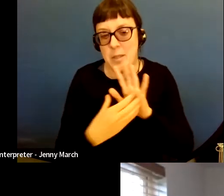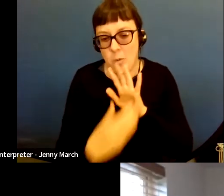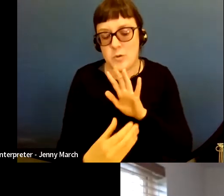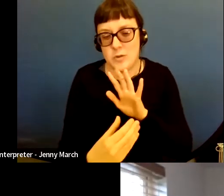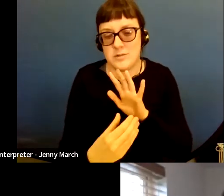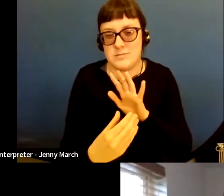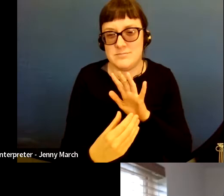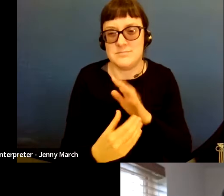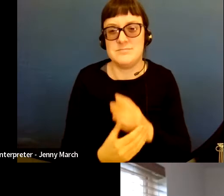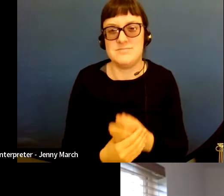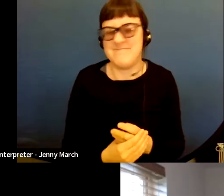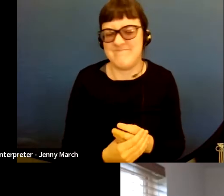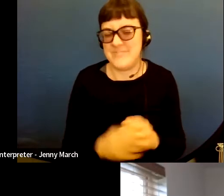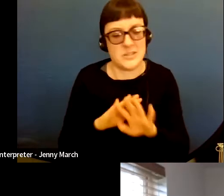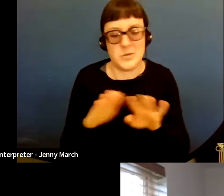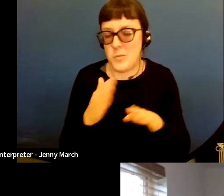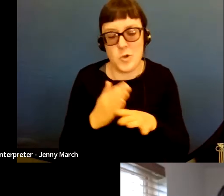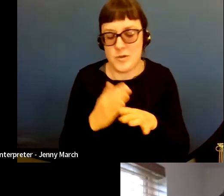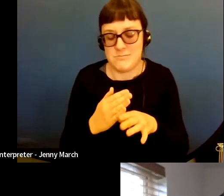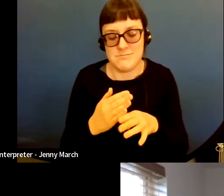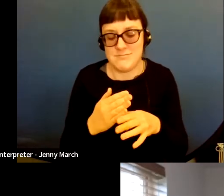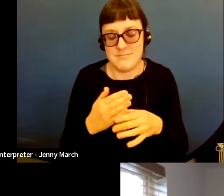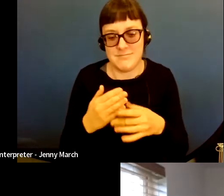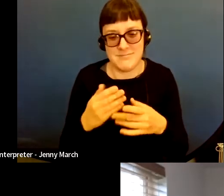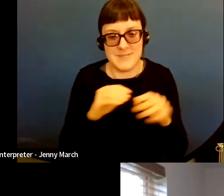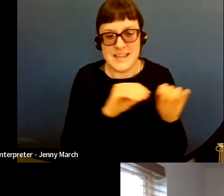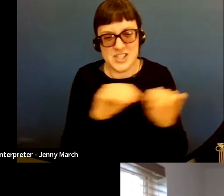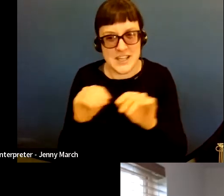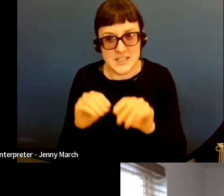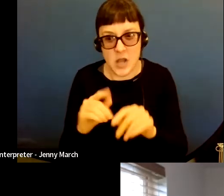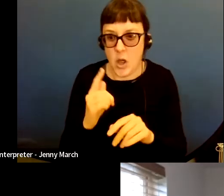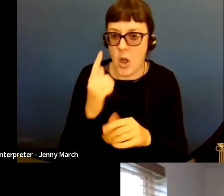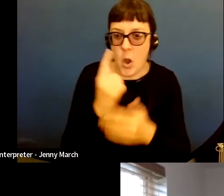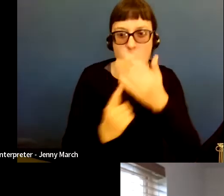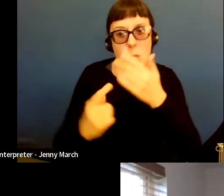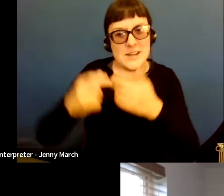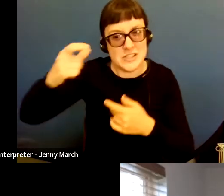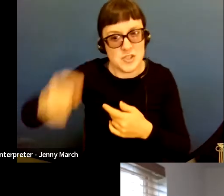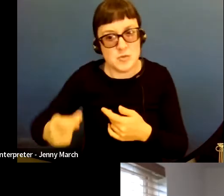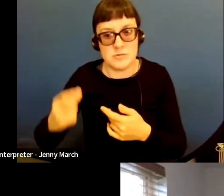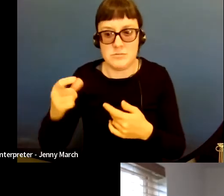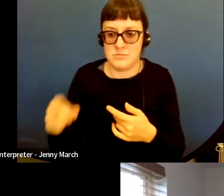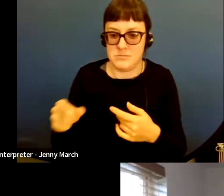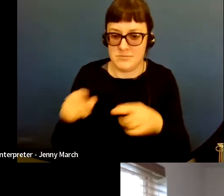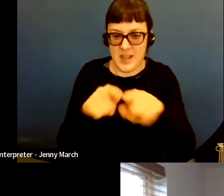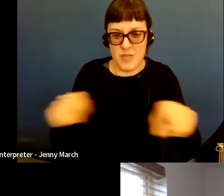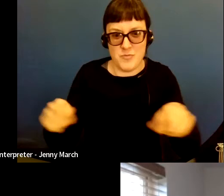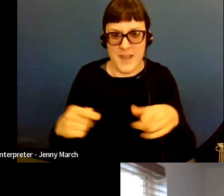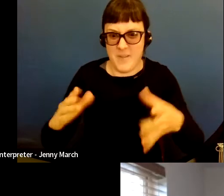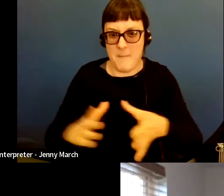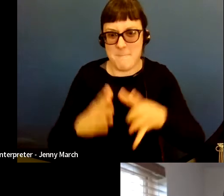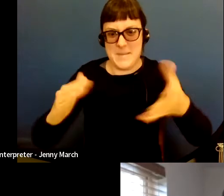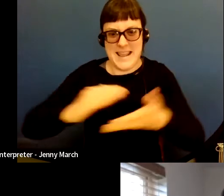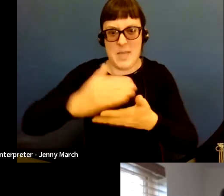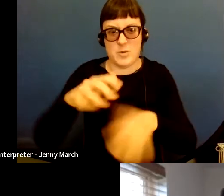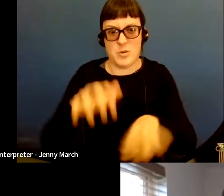in general education, it doesn't work. Being the only kid in the classroom who is given the big chunky laptop to sit with, or being the